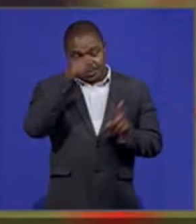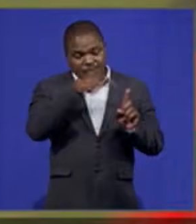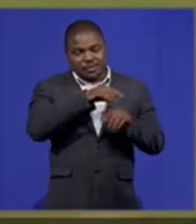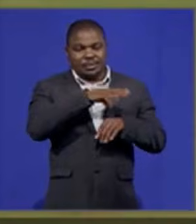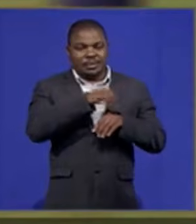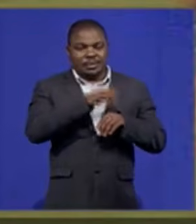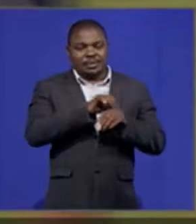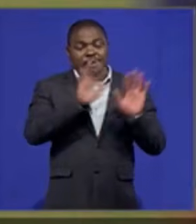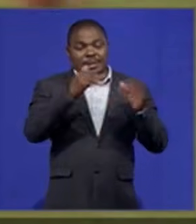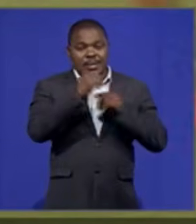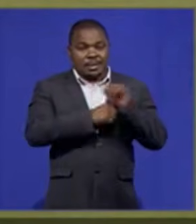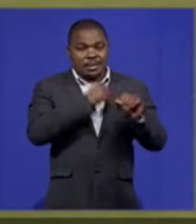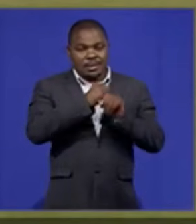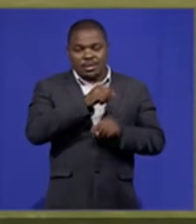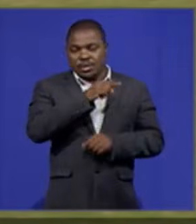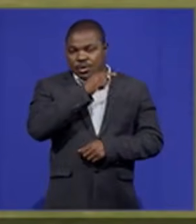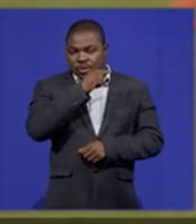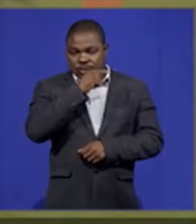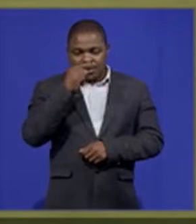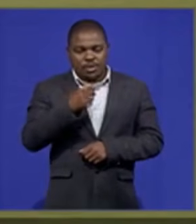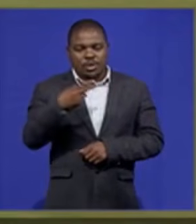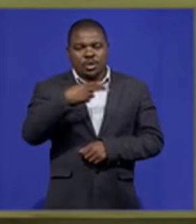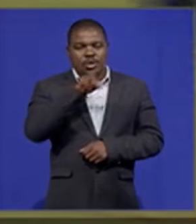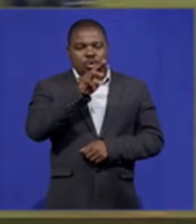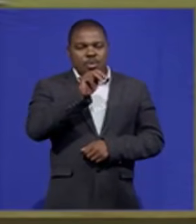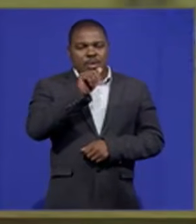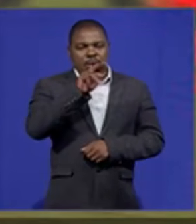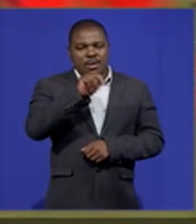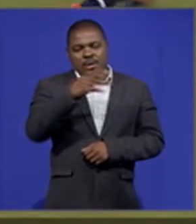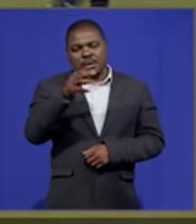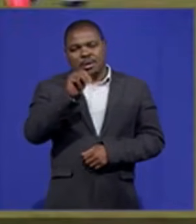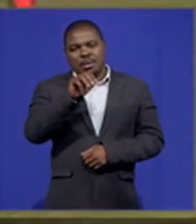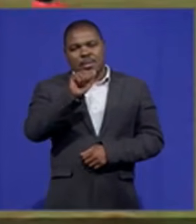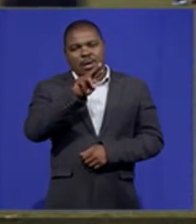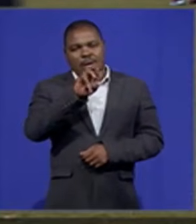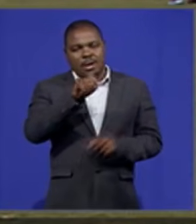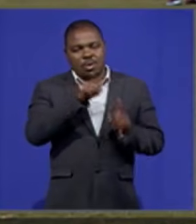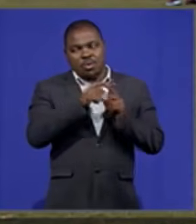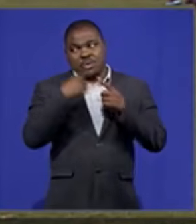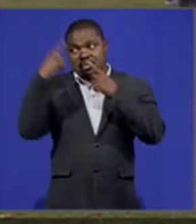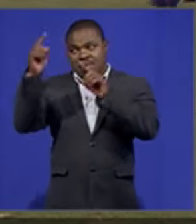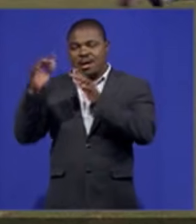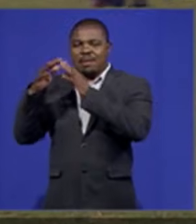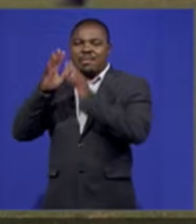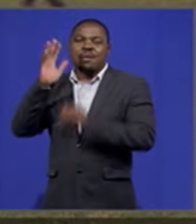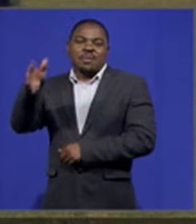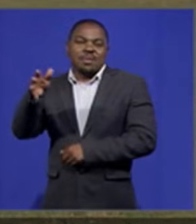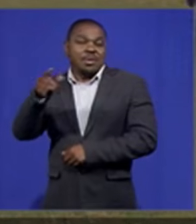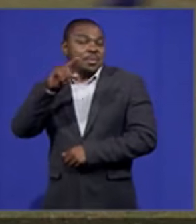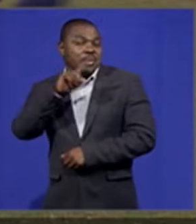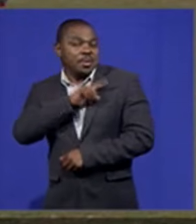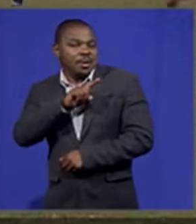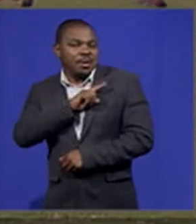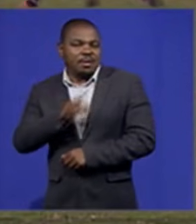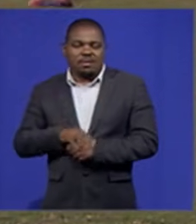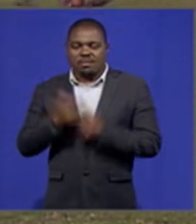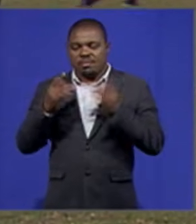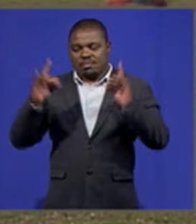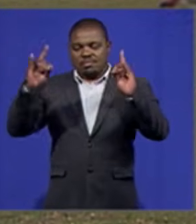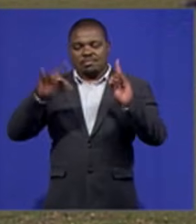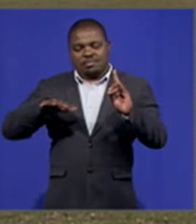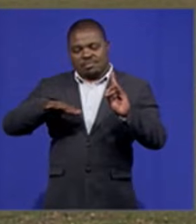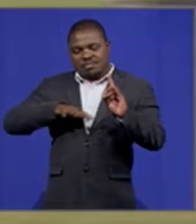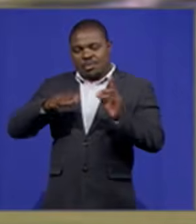tse 10 e leng Hyman Maree o tla nka leeto ho ya naheng ya Amerika. Mosebetsi wa hae teng moo ke ho kena ka lebaleng